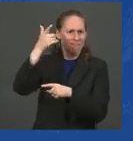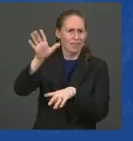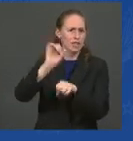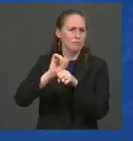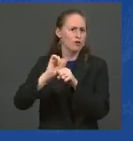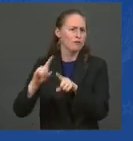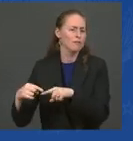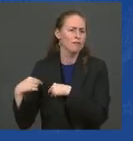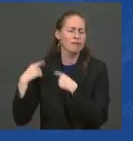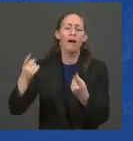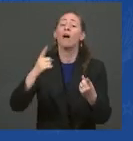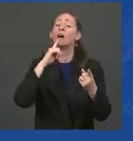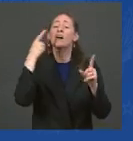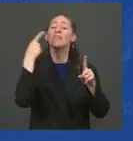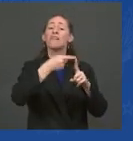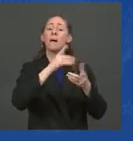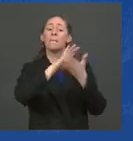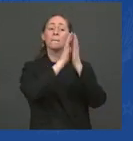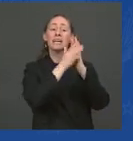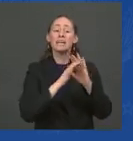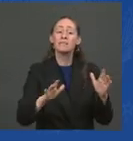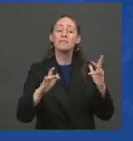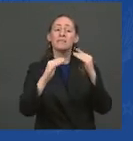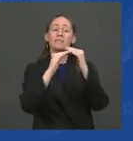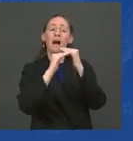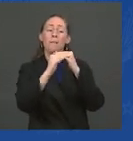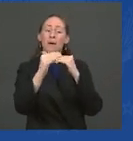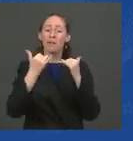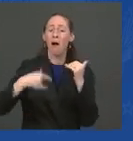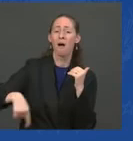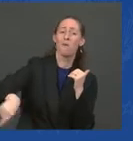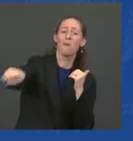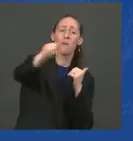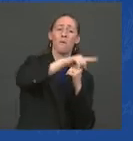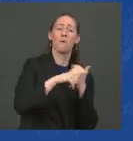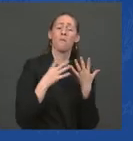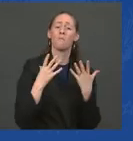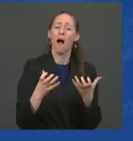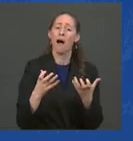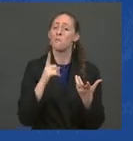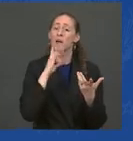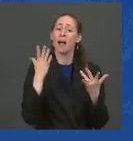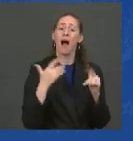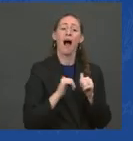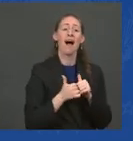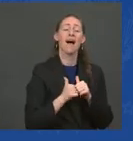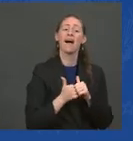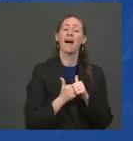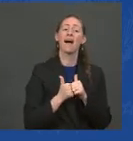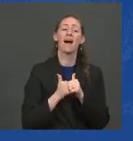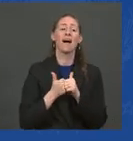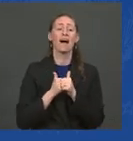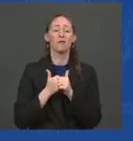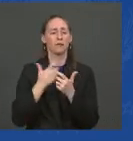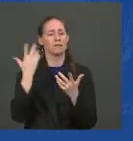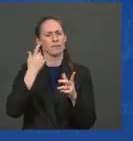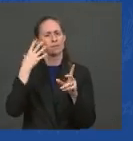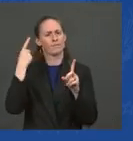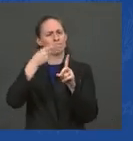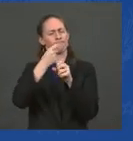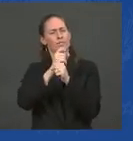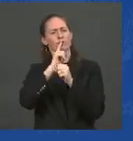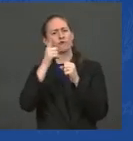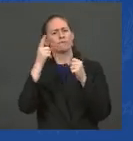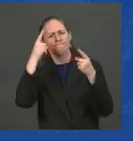we all seek at home and abroad is rooted in the triumph of democratic values and the rule of law.